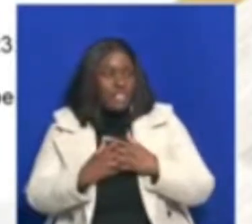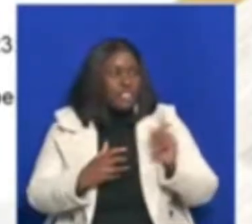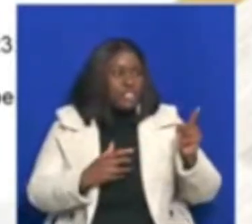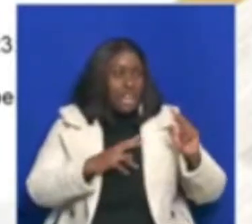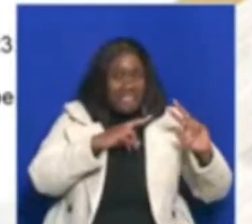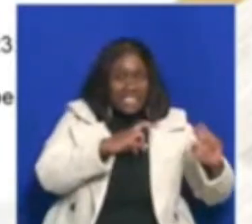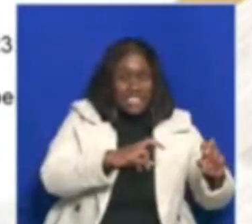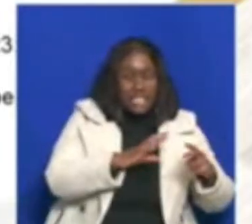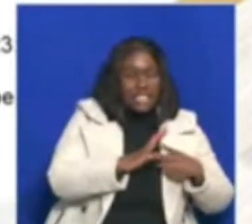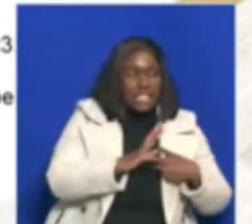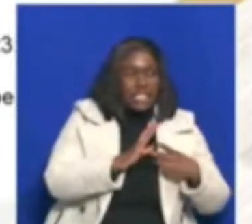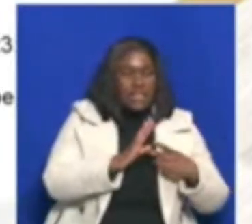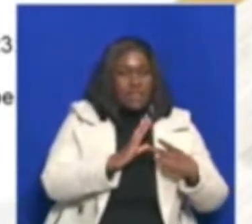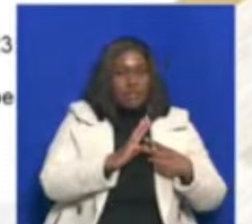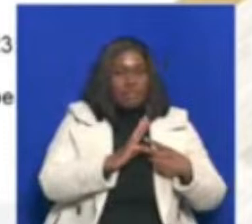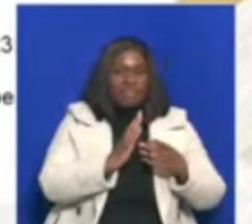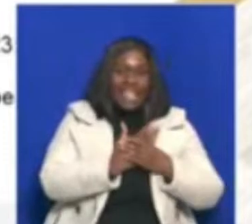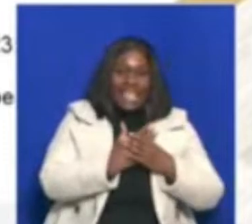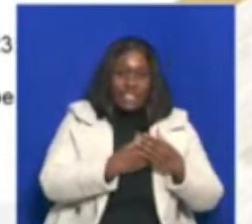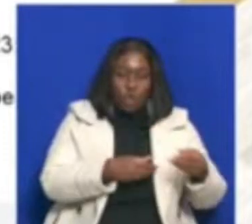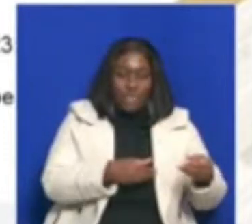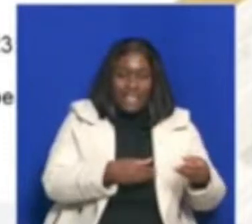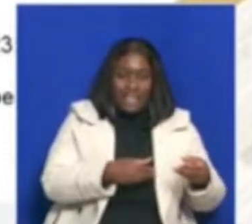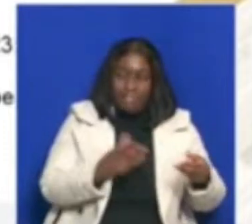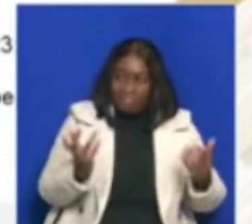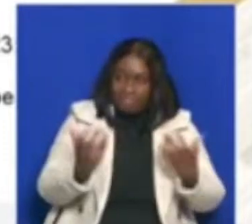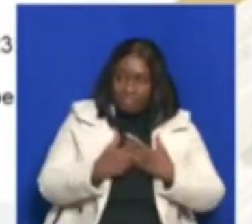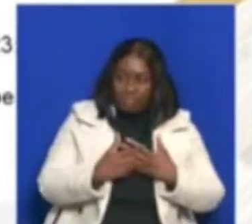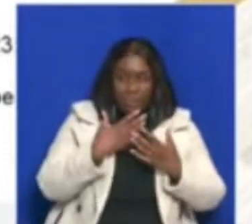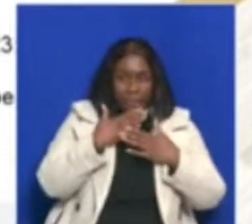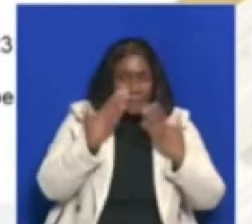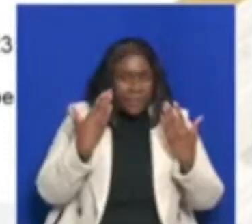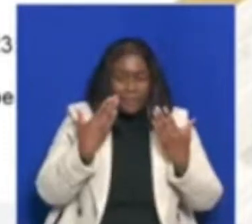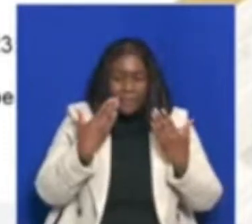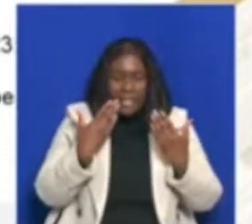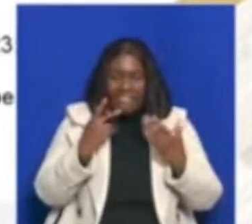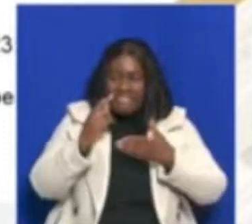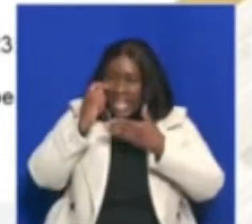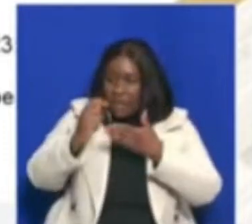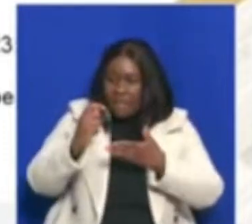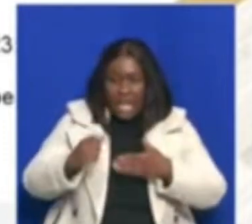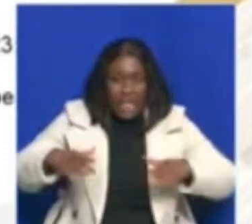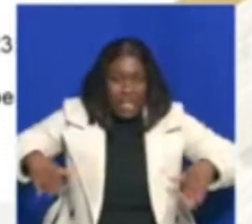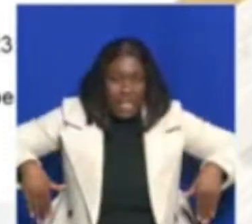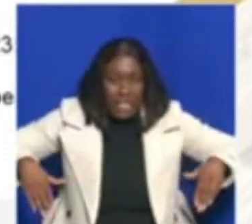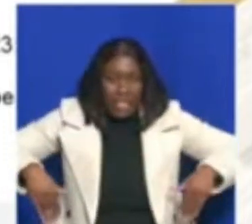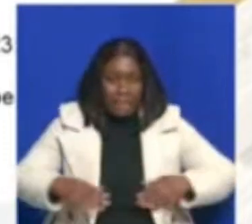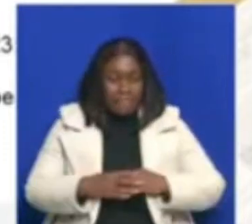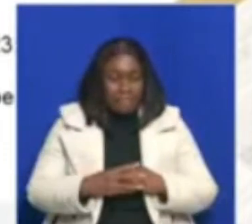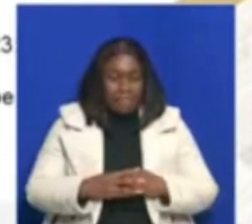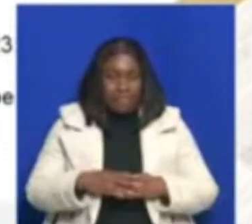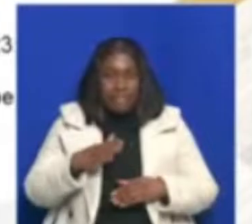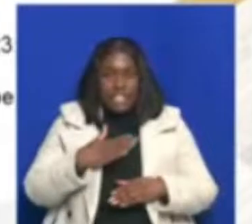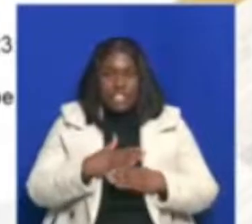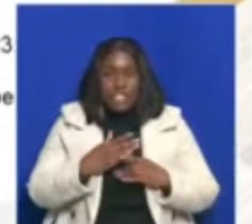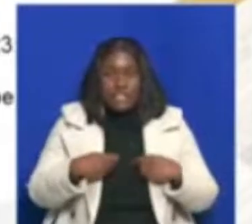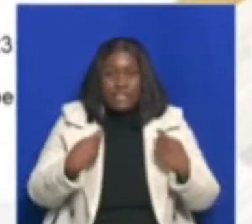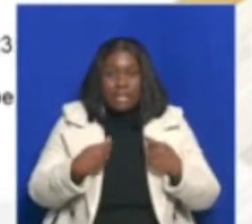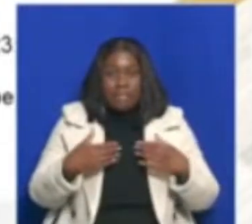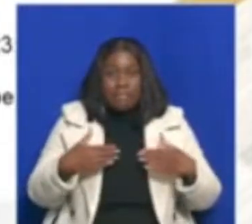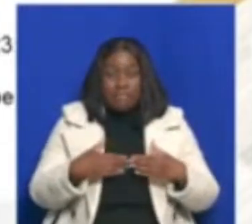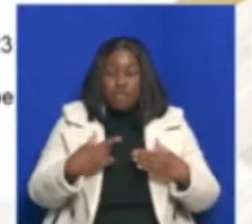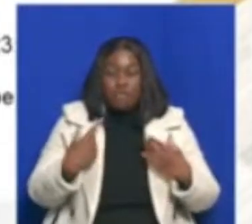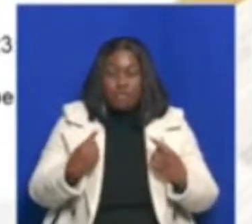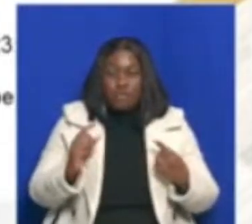or detectives in charge of such cases. The commander of the task team then plans an operation on